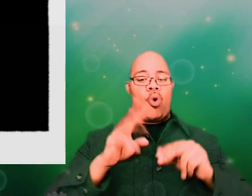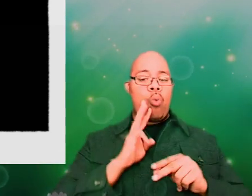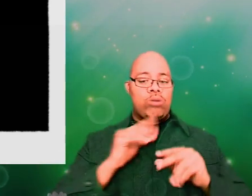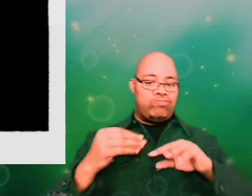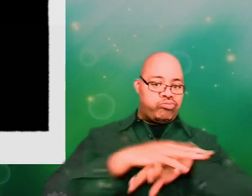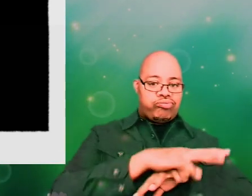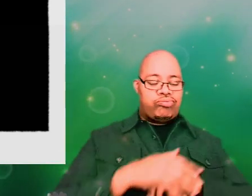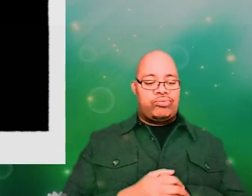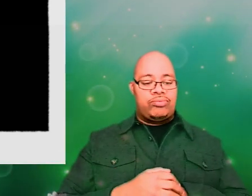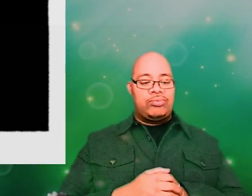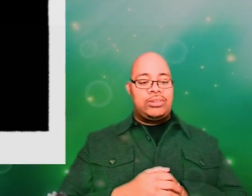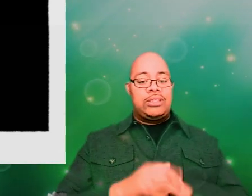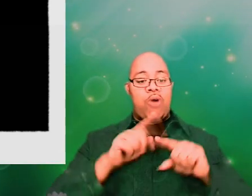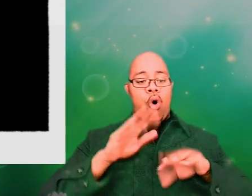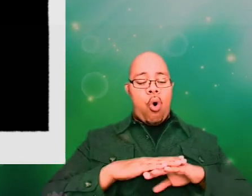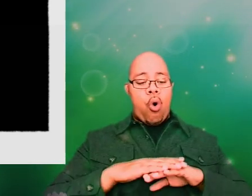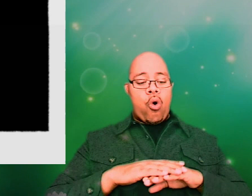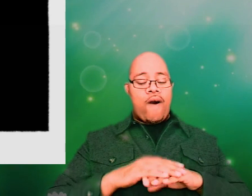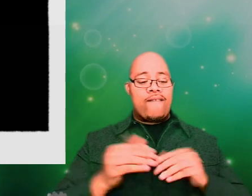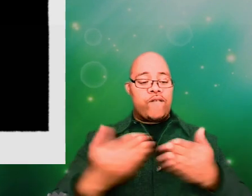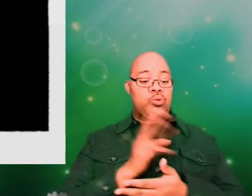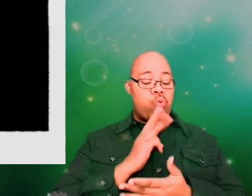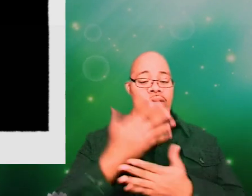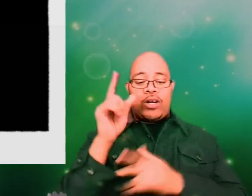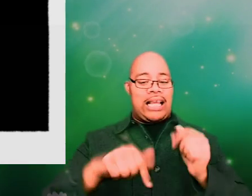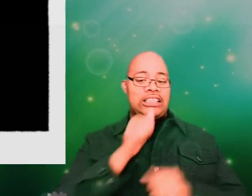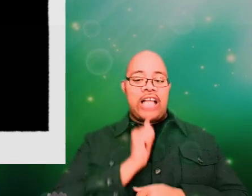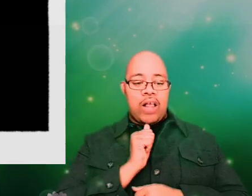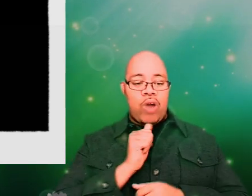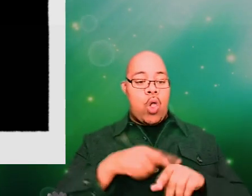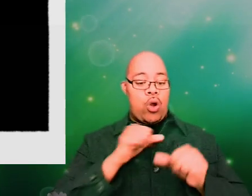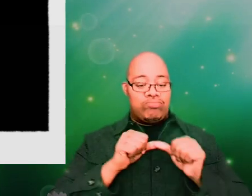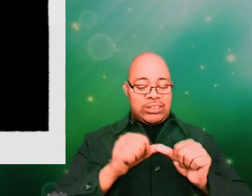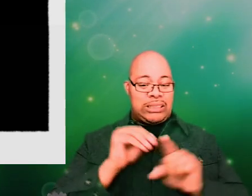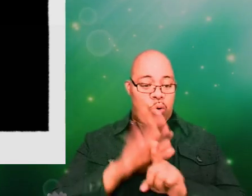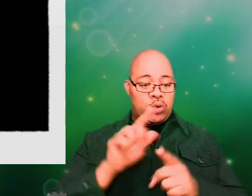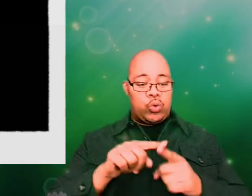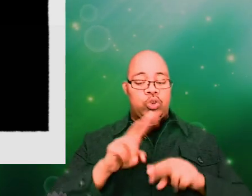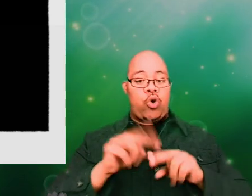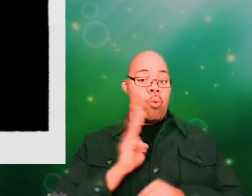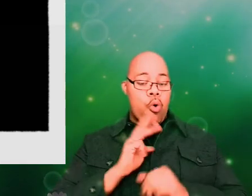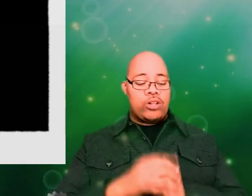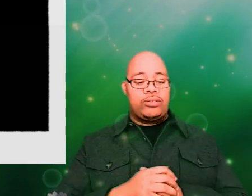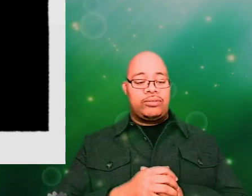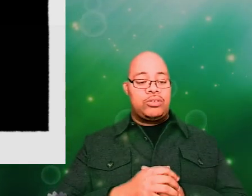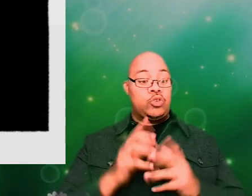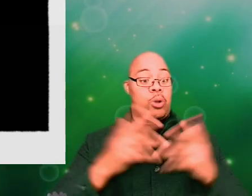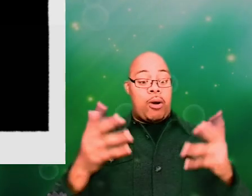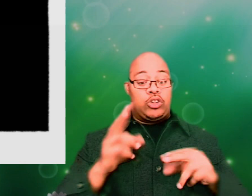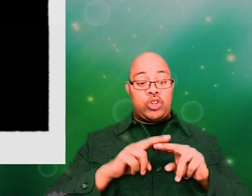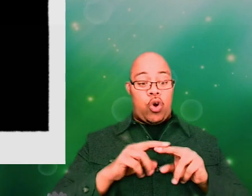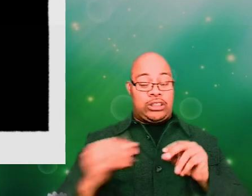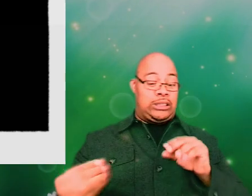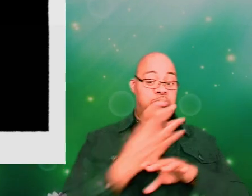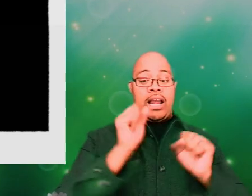a reliance on shallow freshwater, the forest cannot tolerate long exposure to saltwater. Even too much salt spray